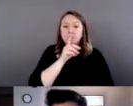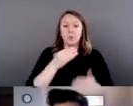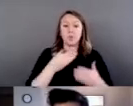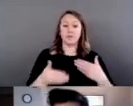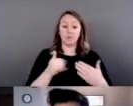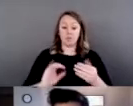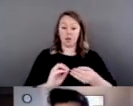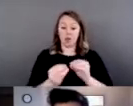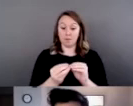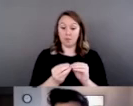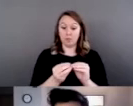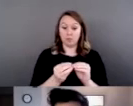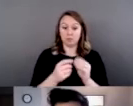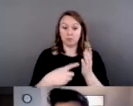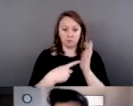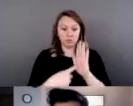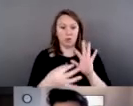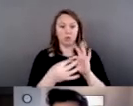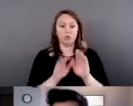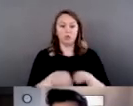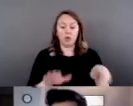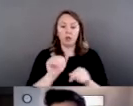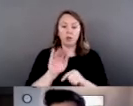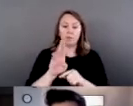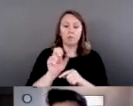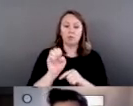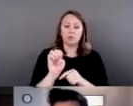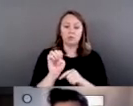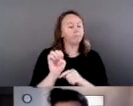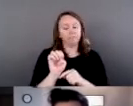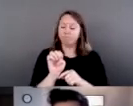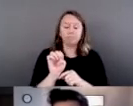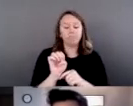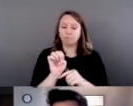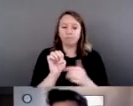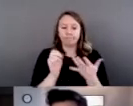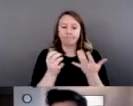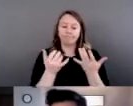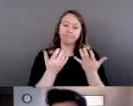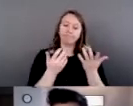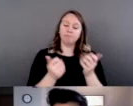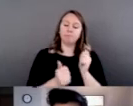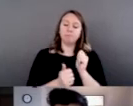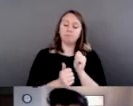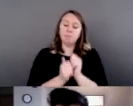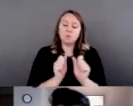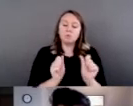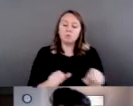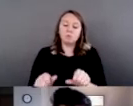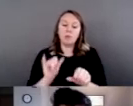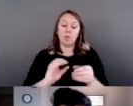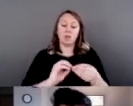abuse, you know, it's just understood that these numbers are most likely much higher than what we actually